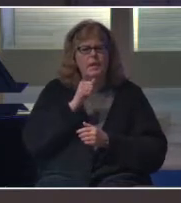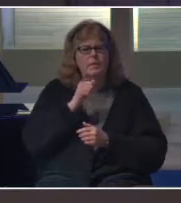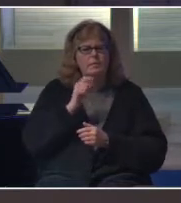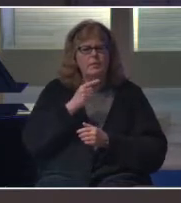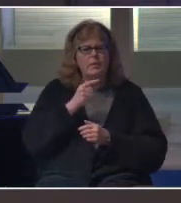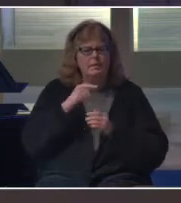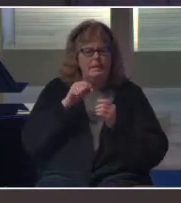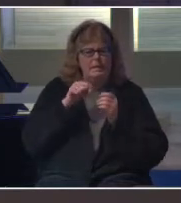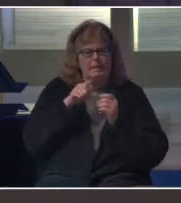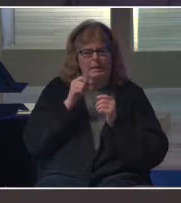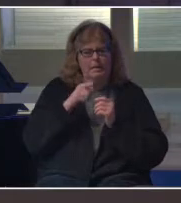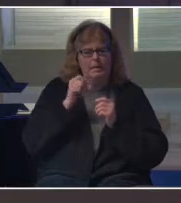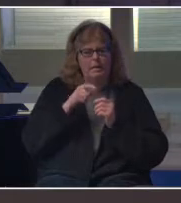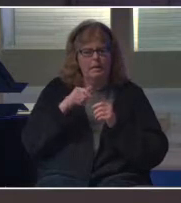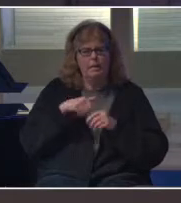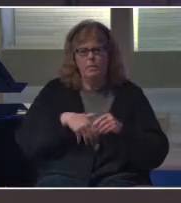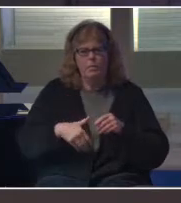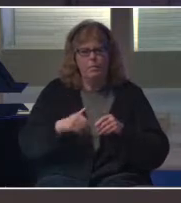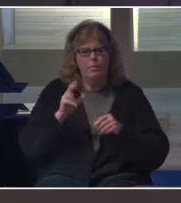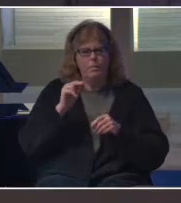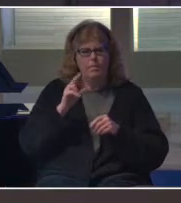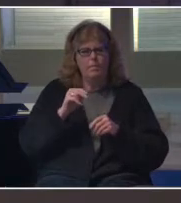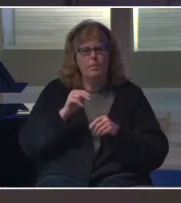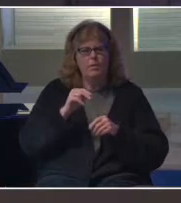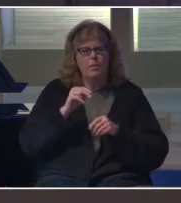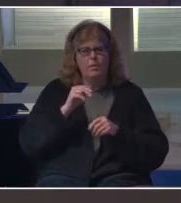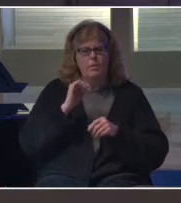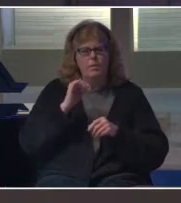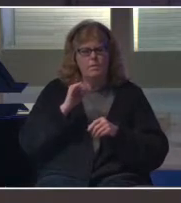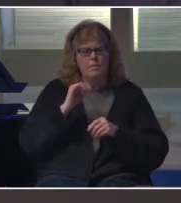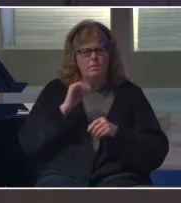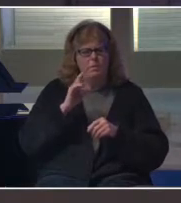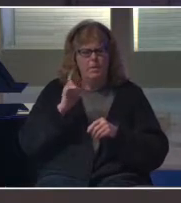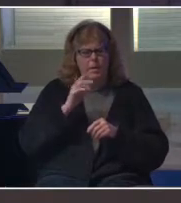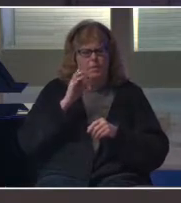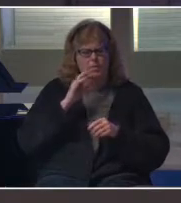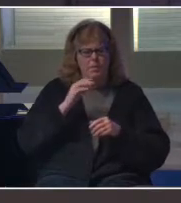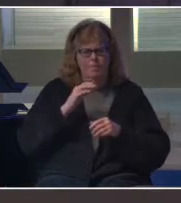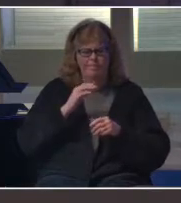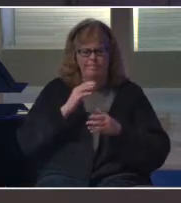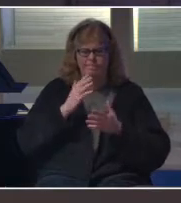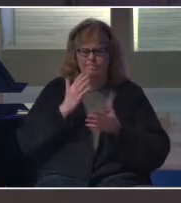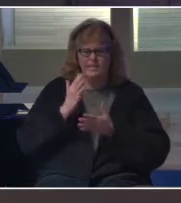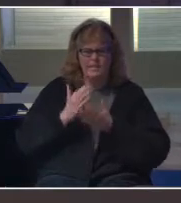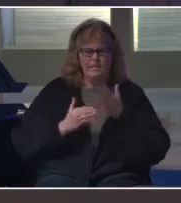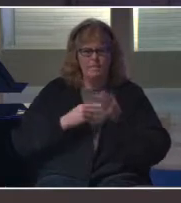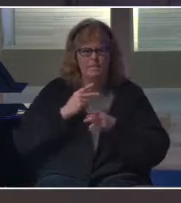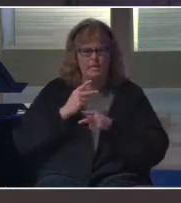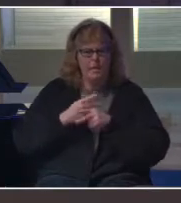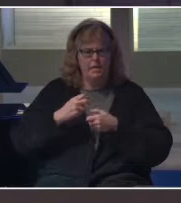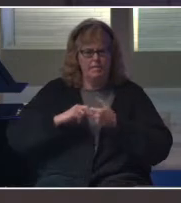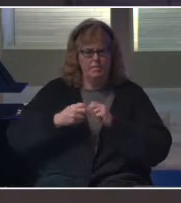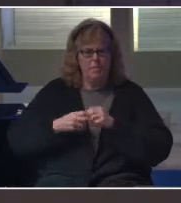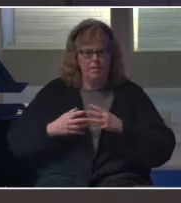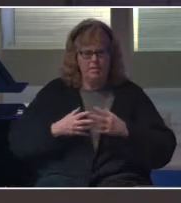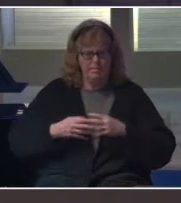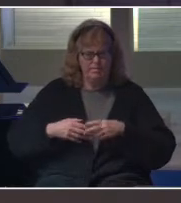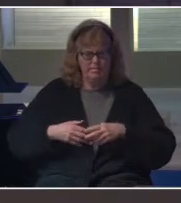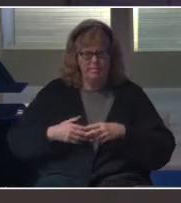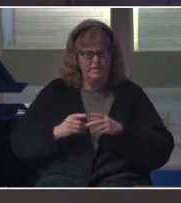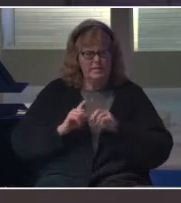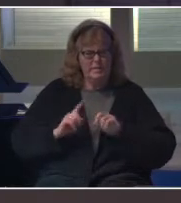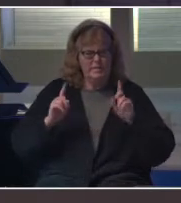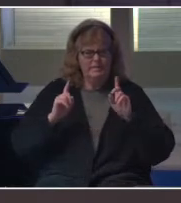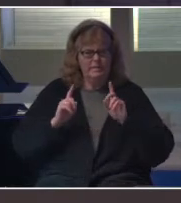babies kicking inside of their womb. She could tell that this indicated some kind of problem, something